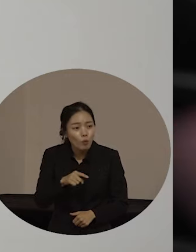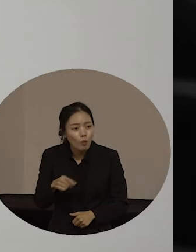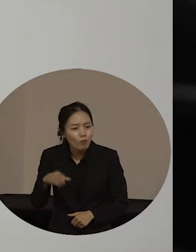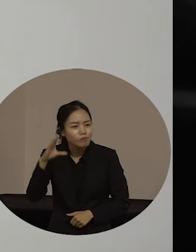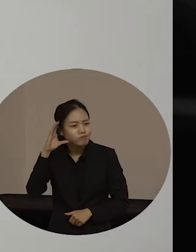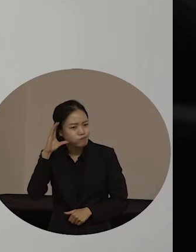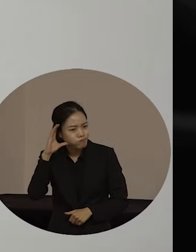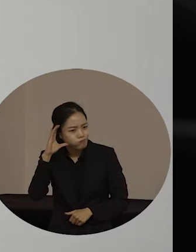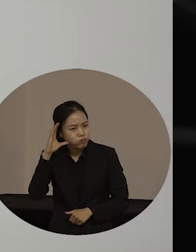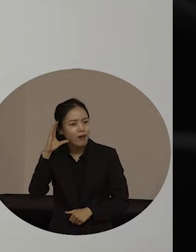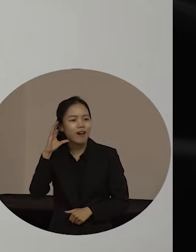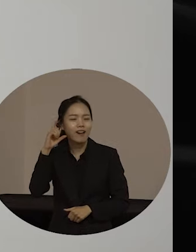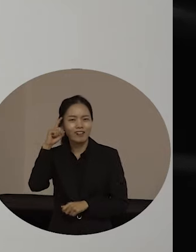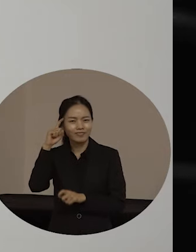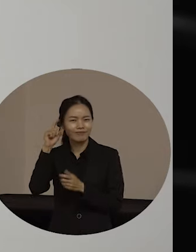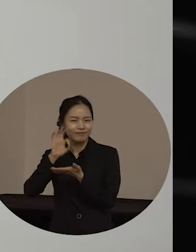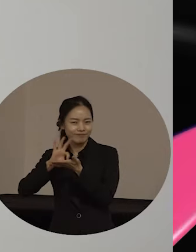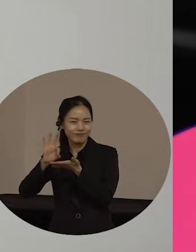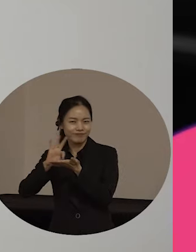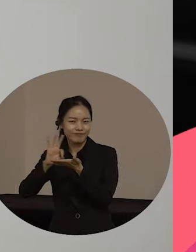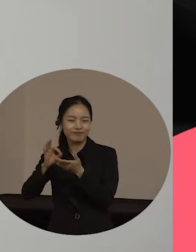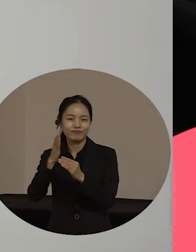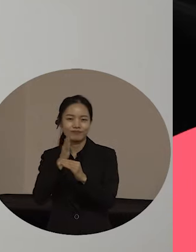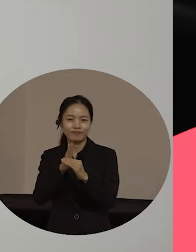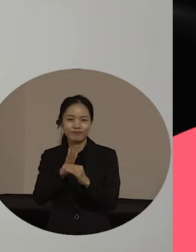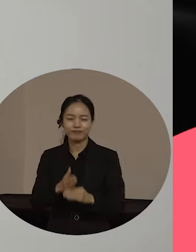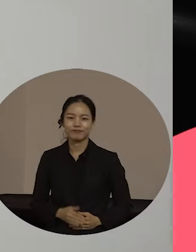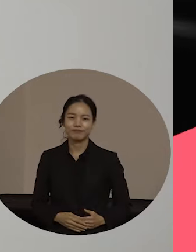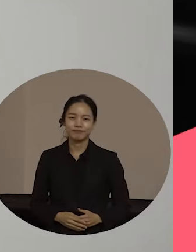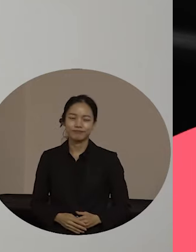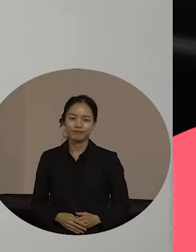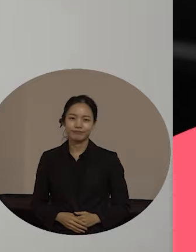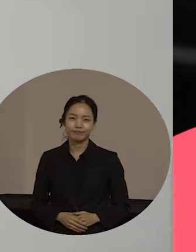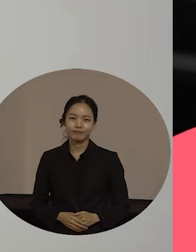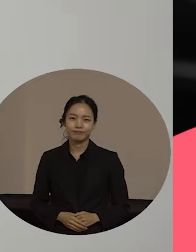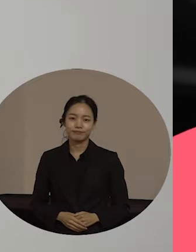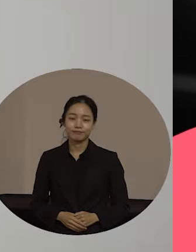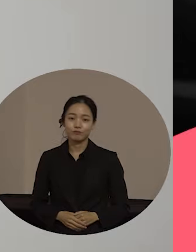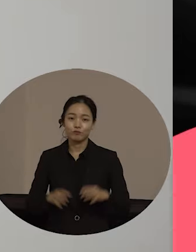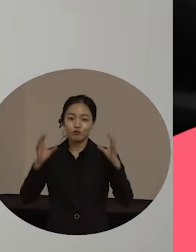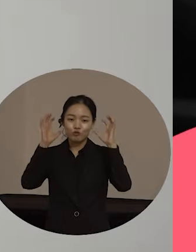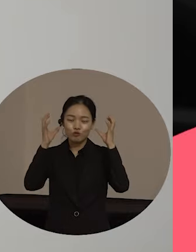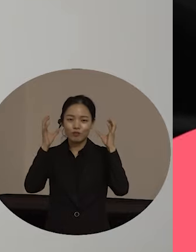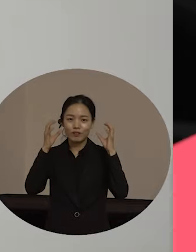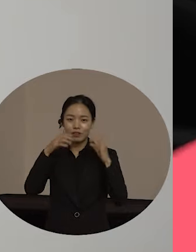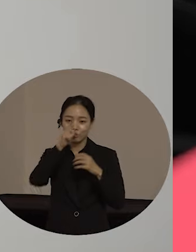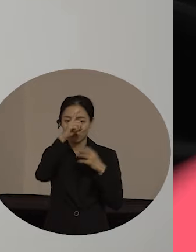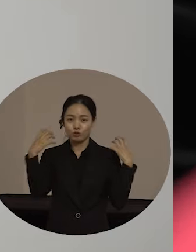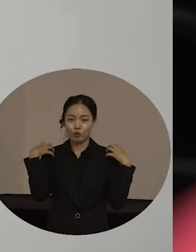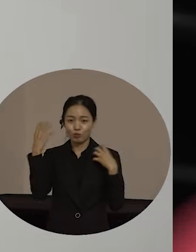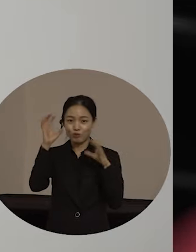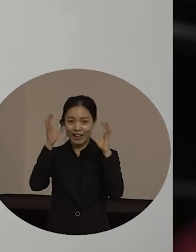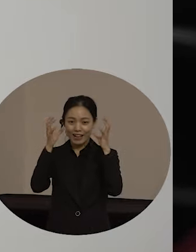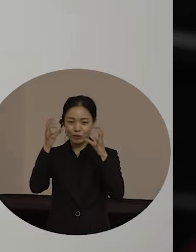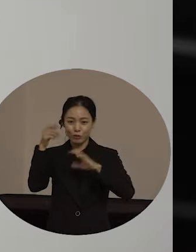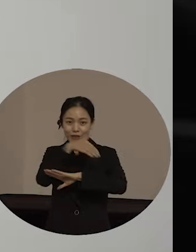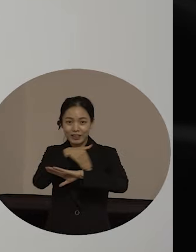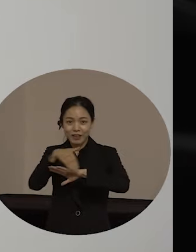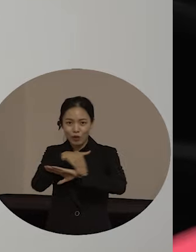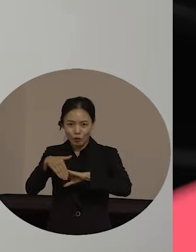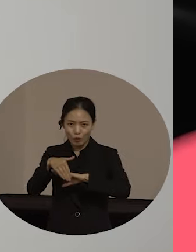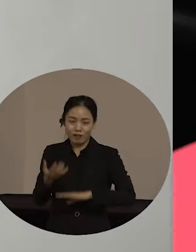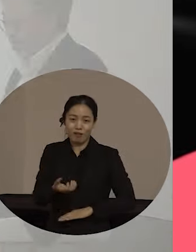also, as I mentioned, that we have the National Child Strategy, we really want to try to listen to the next generations